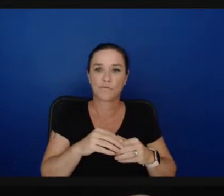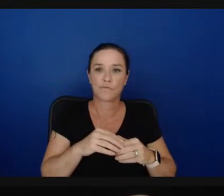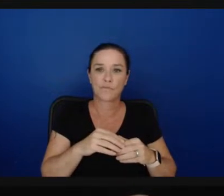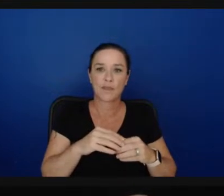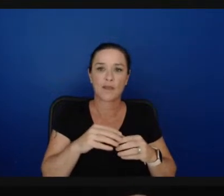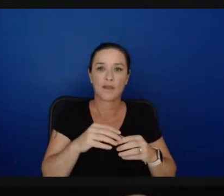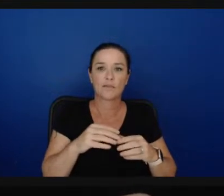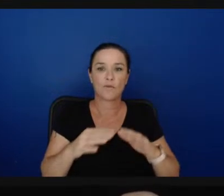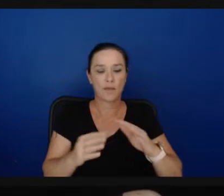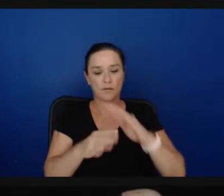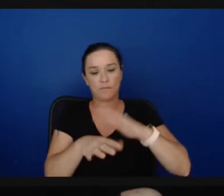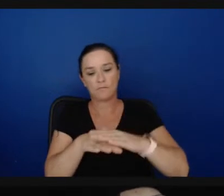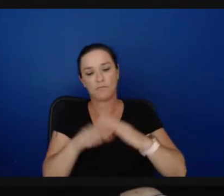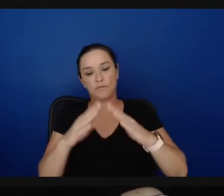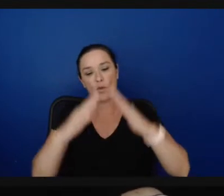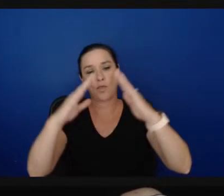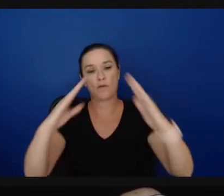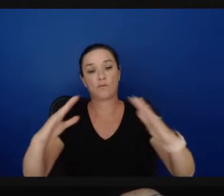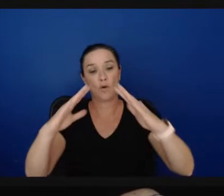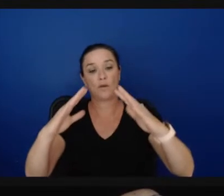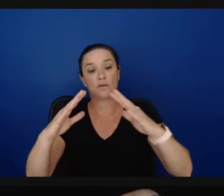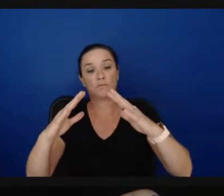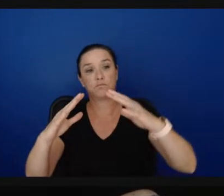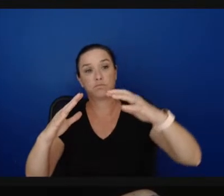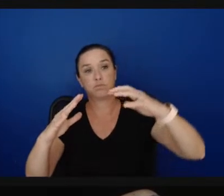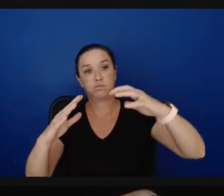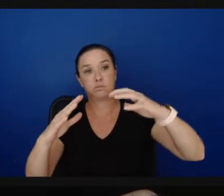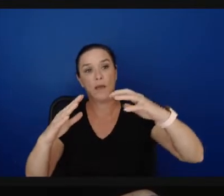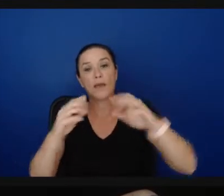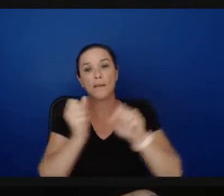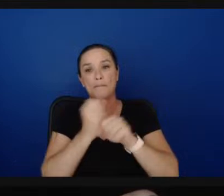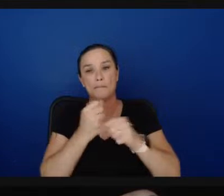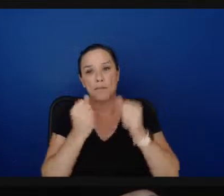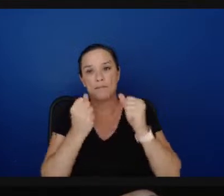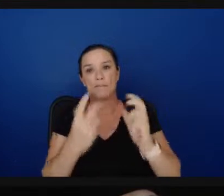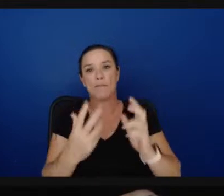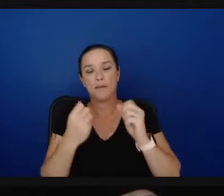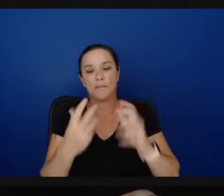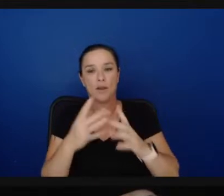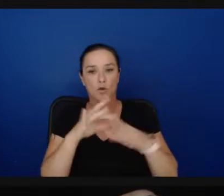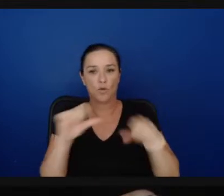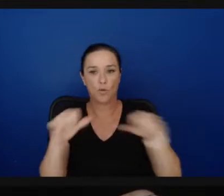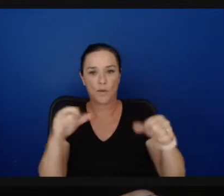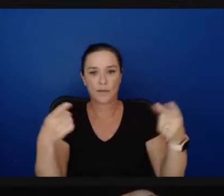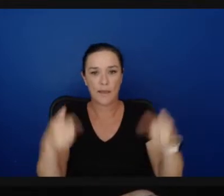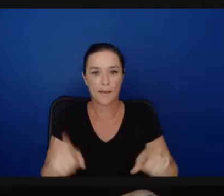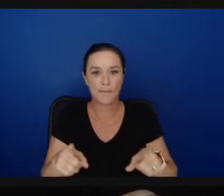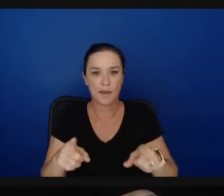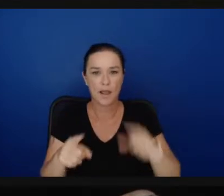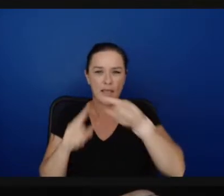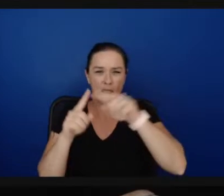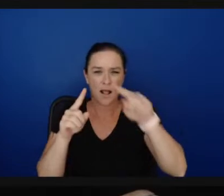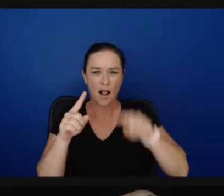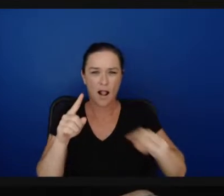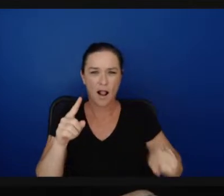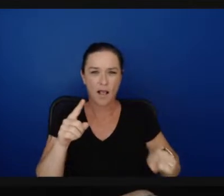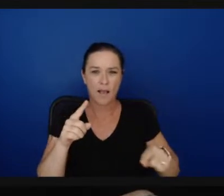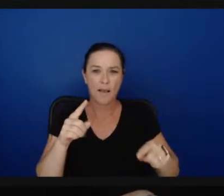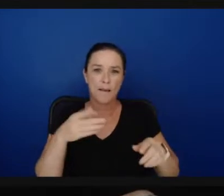occur along the Southwest Rift connector, and all the way down to the past the Kamakaya